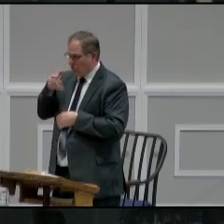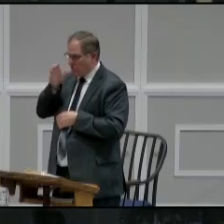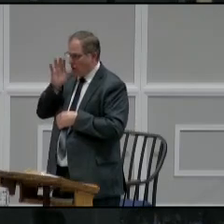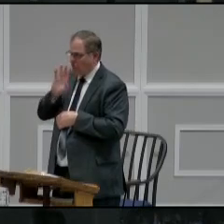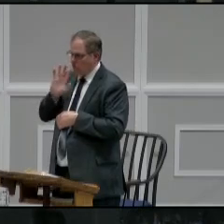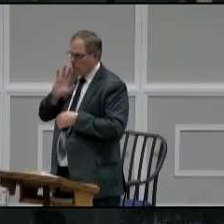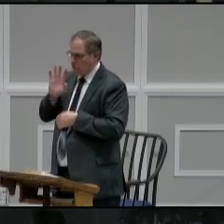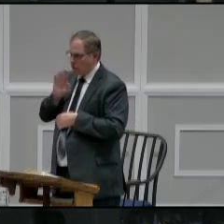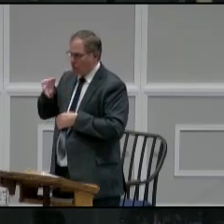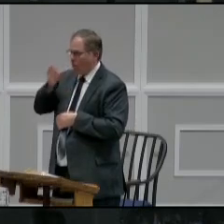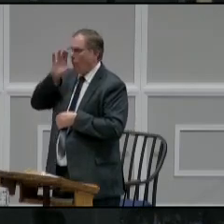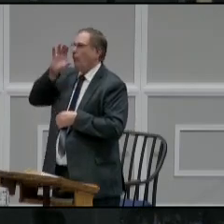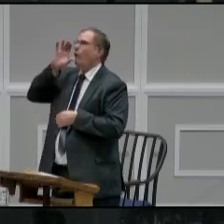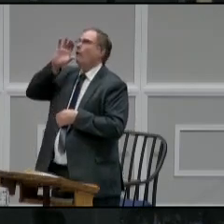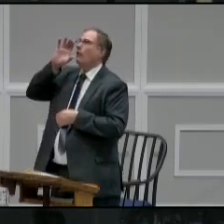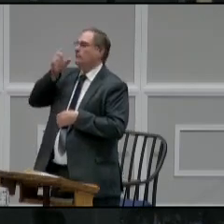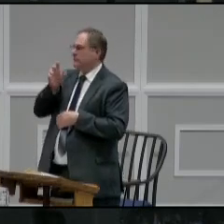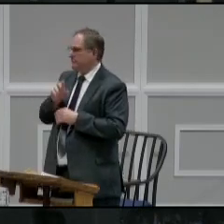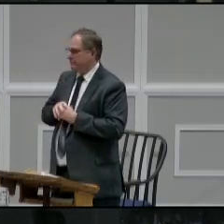You just forget it all.